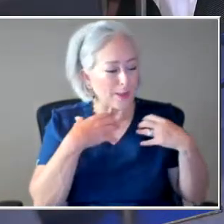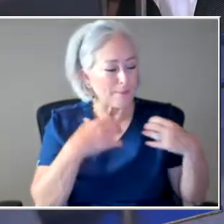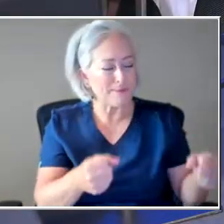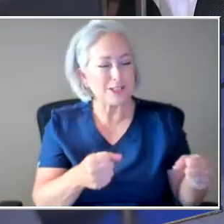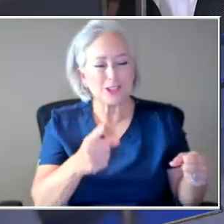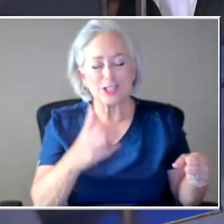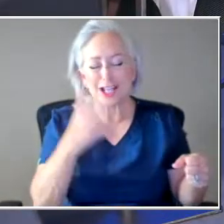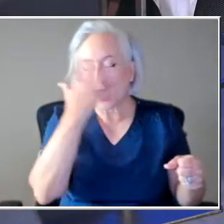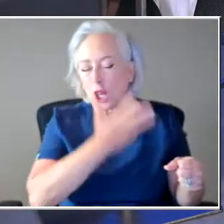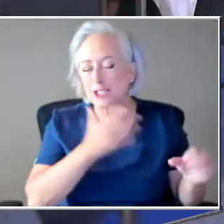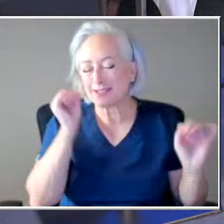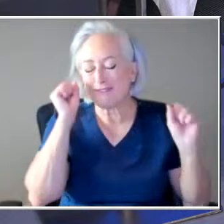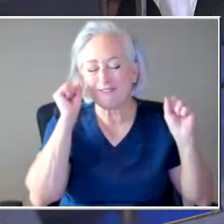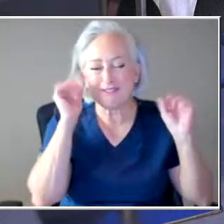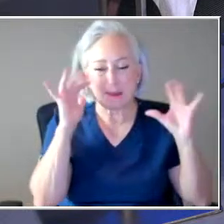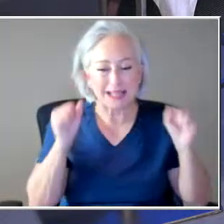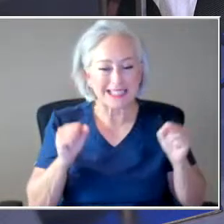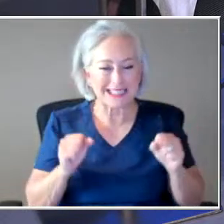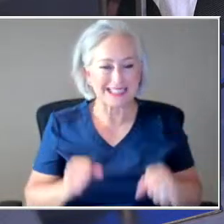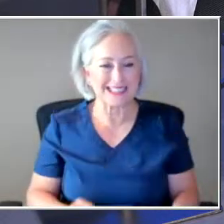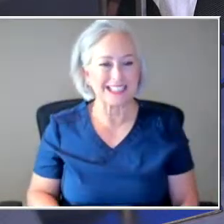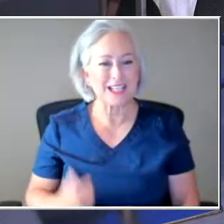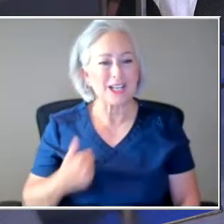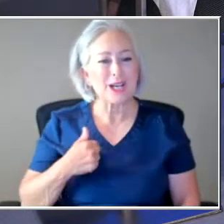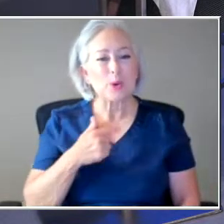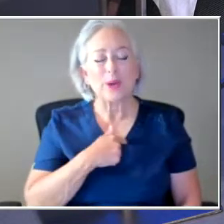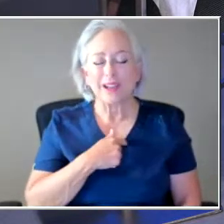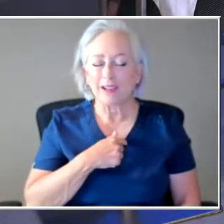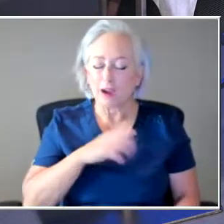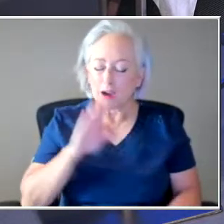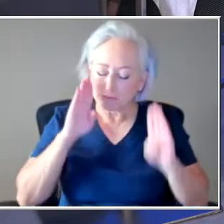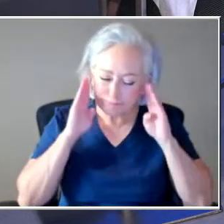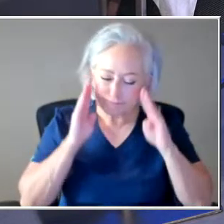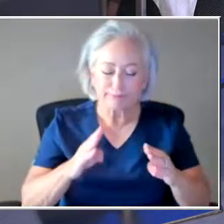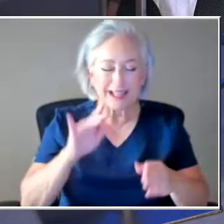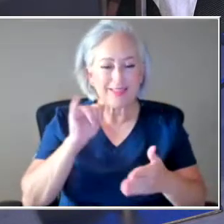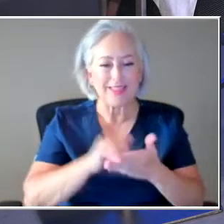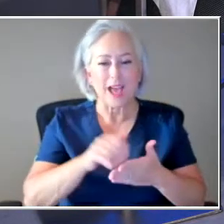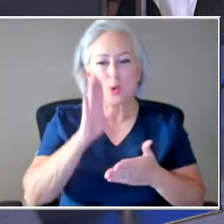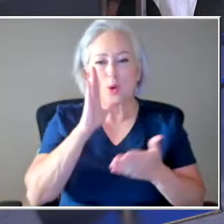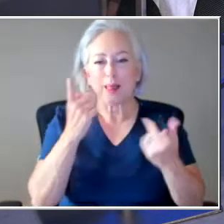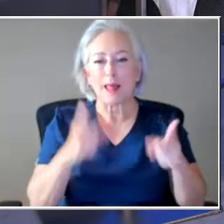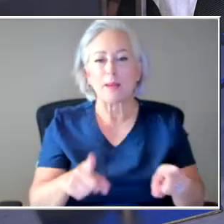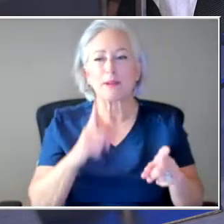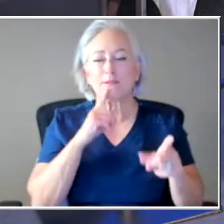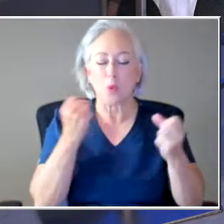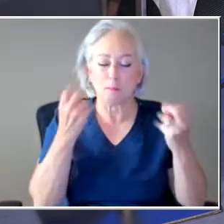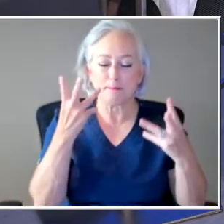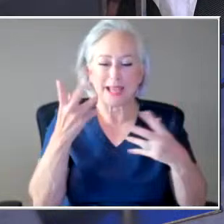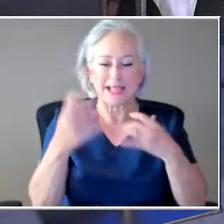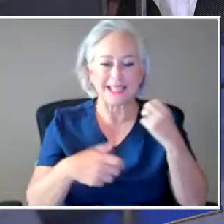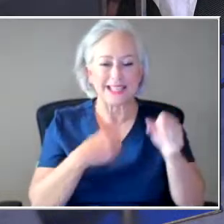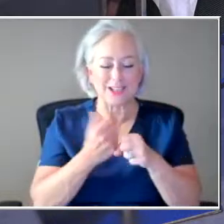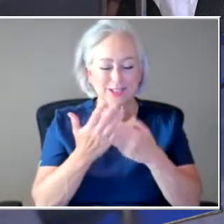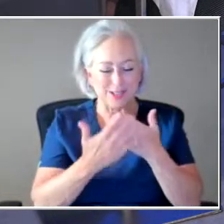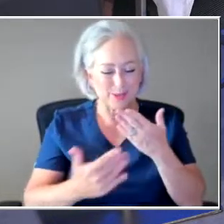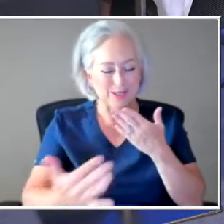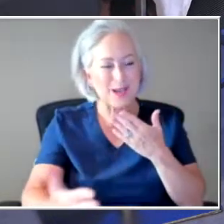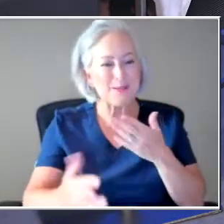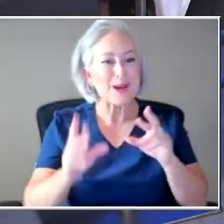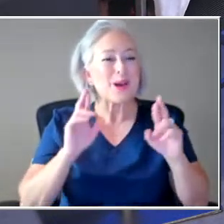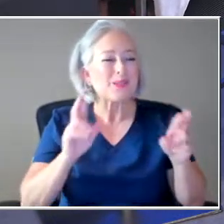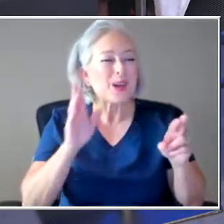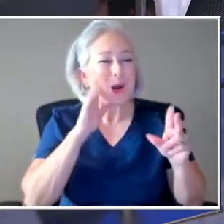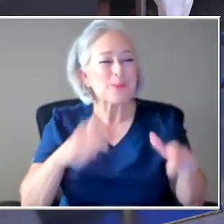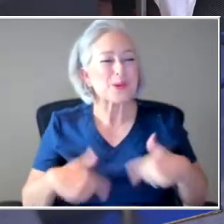and we're determined that that will continue to be the case for many years to come. I know, we need you and Dr. Sinead to live another 100 years. Okay?